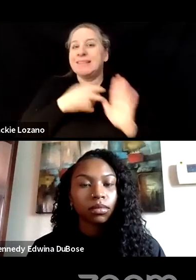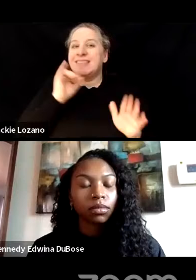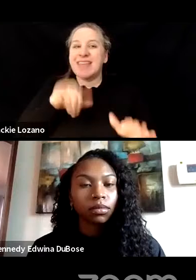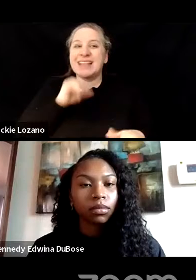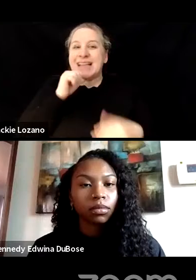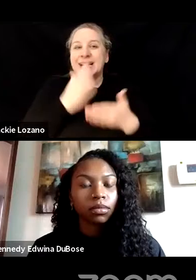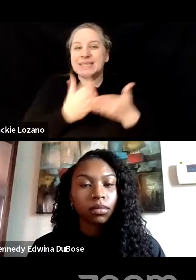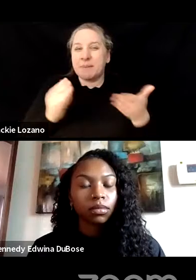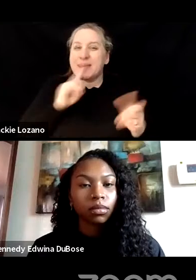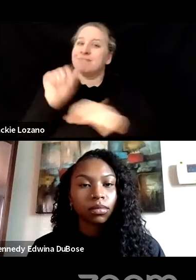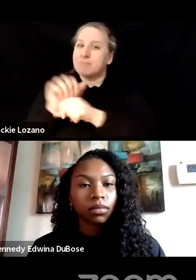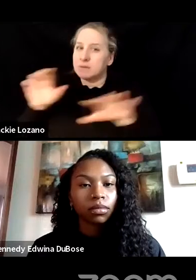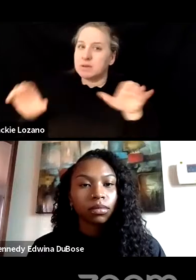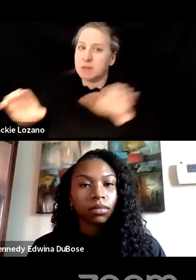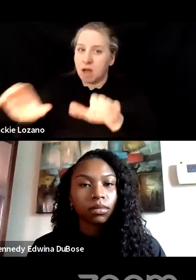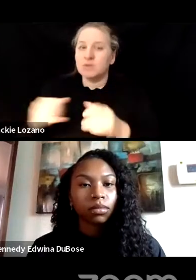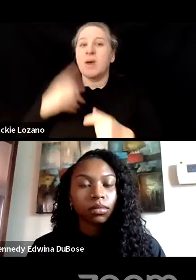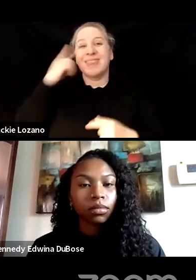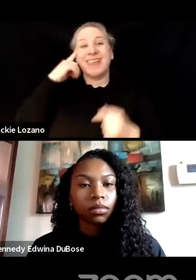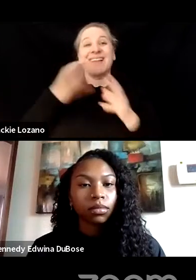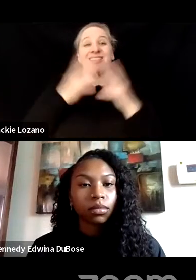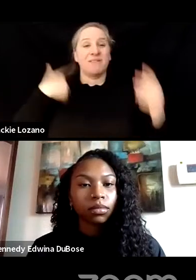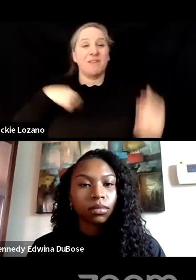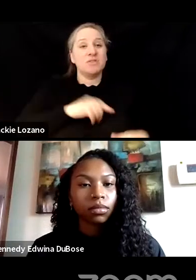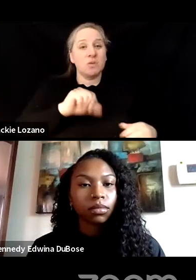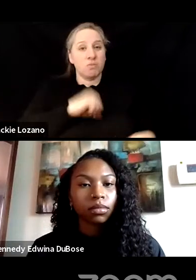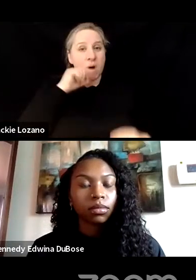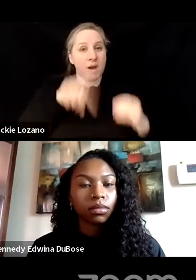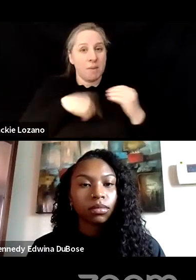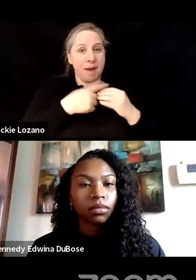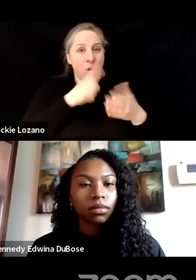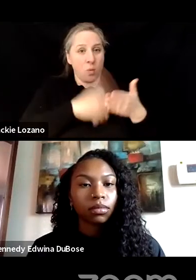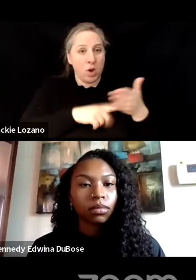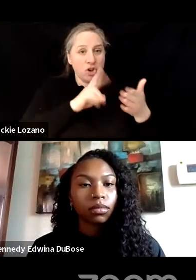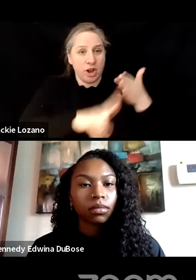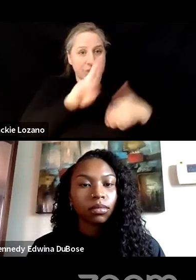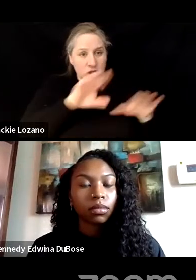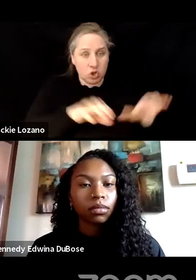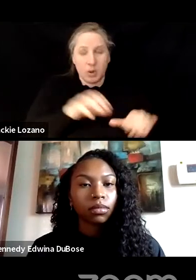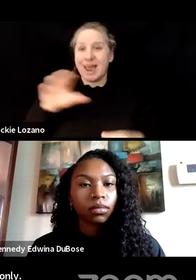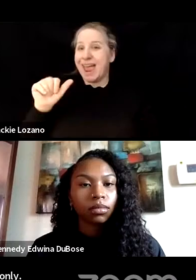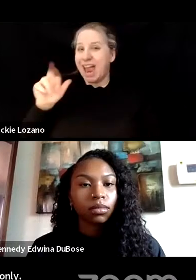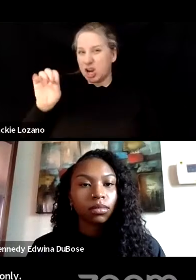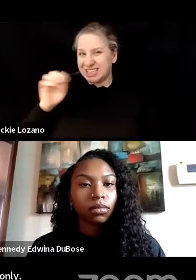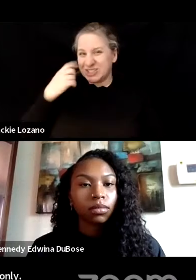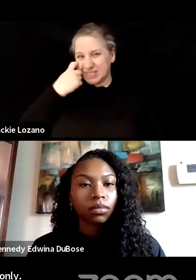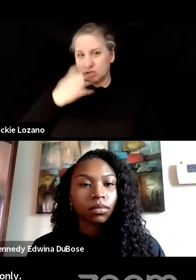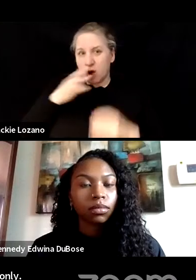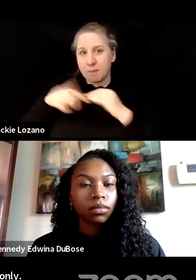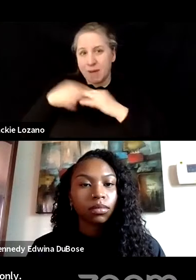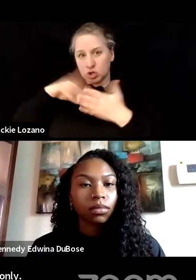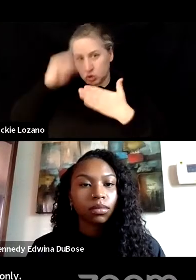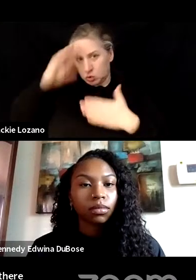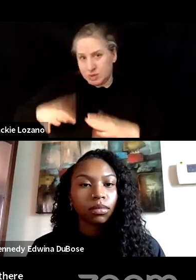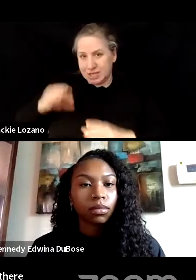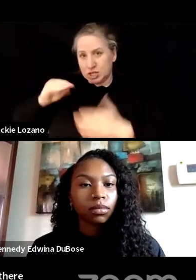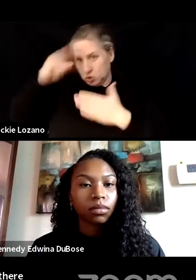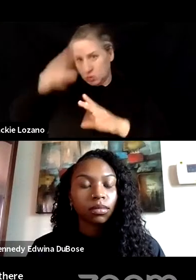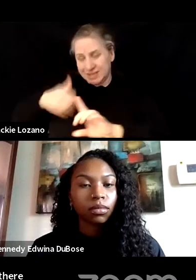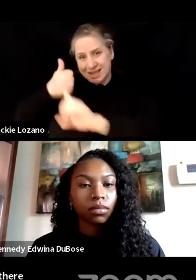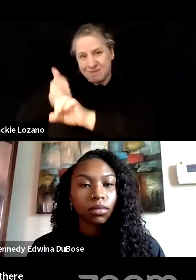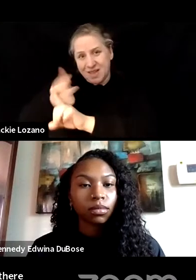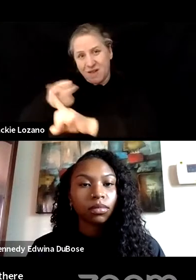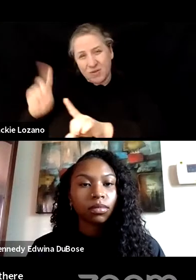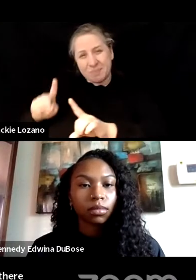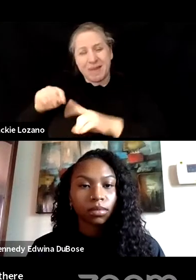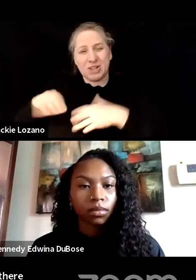being done. So I think that a lot of us are proud about the steps that the university is taking. You know, Aris talked about students, and I've mentioned that students have been the ones